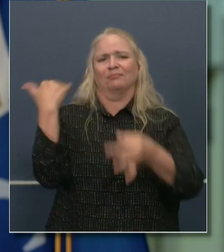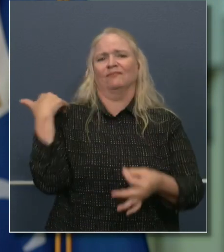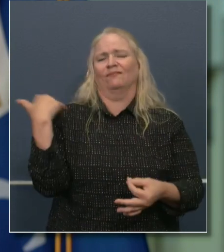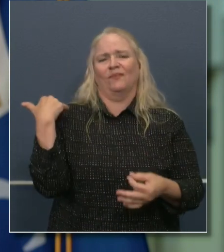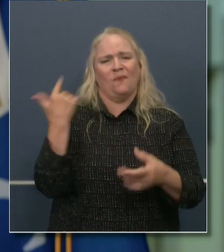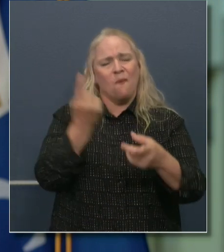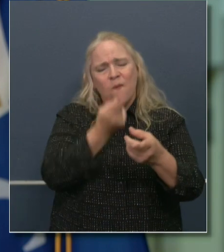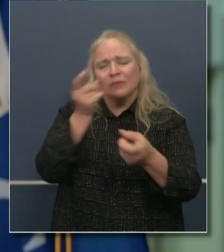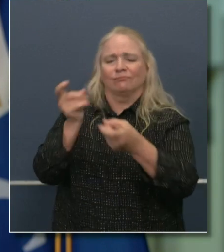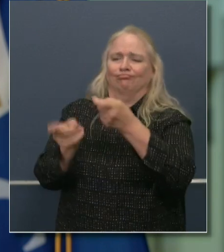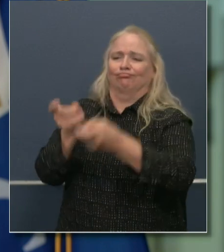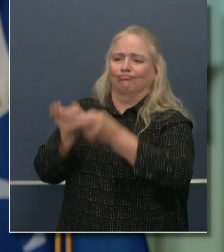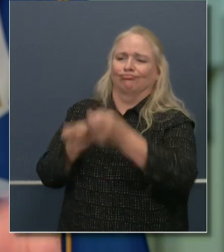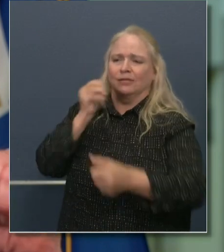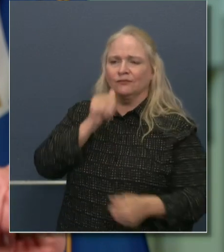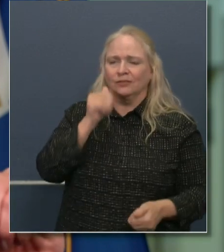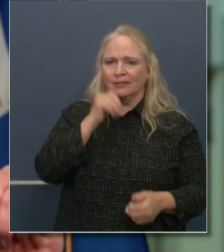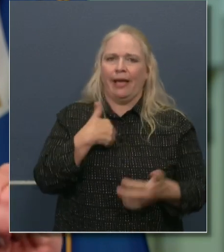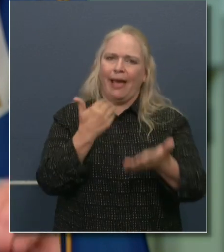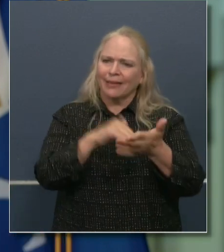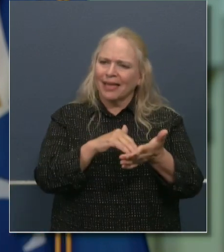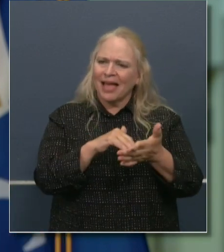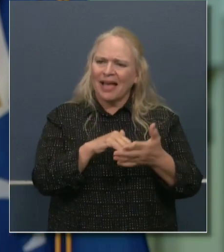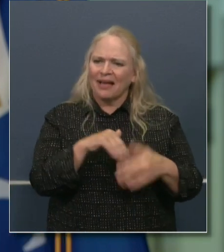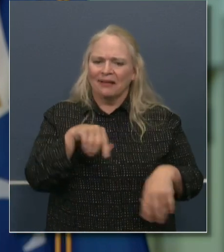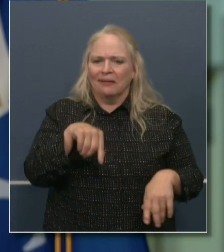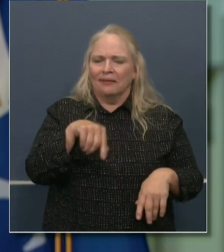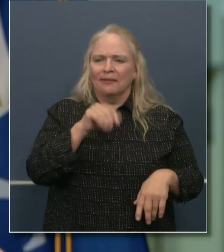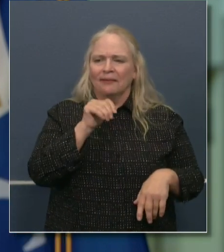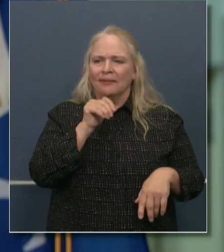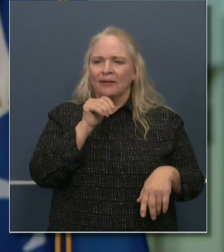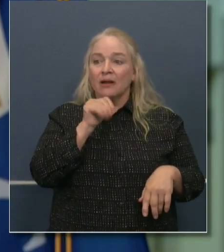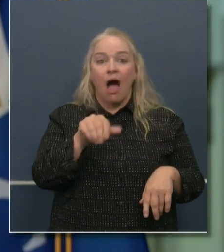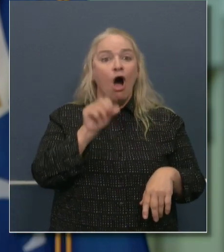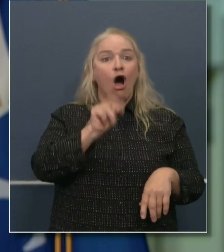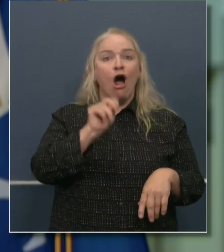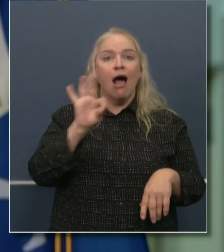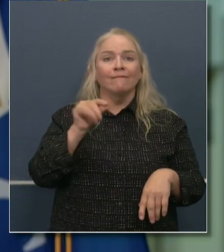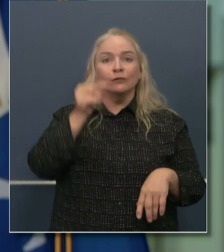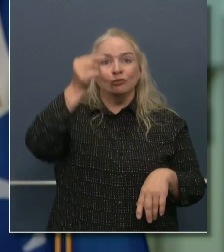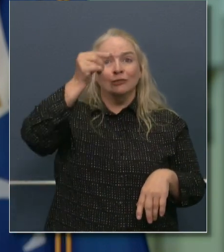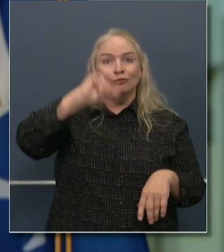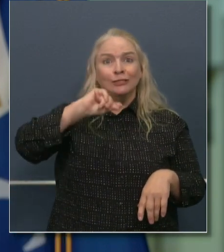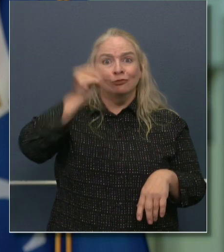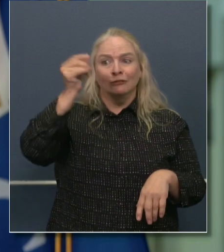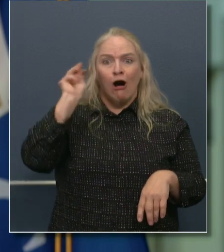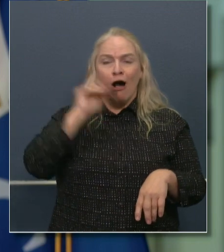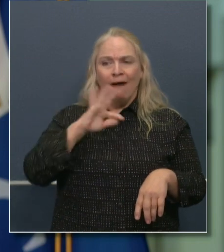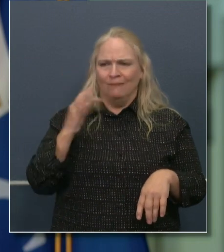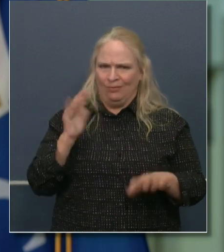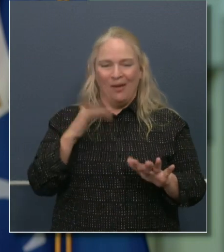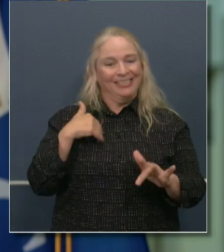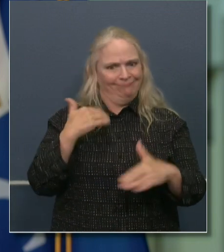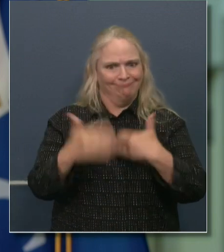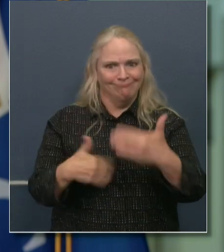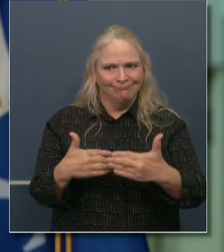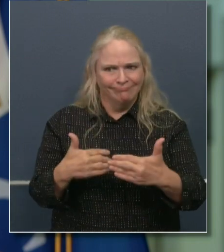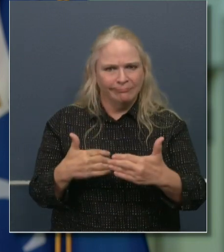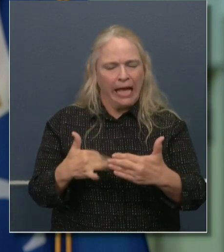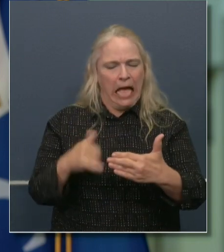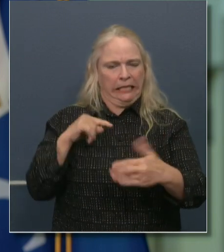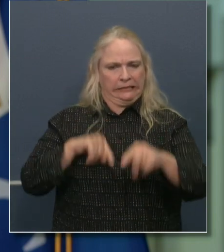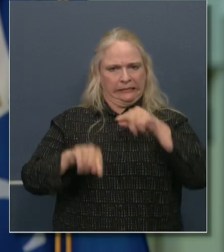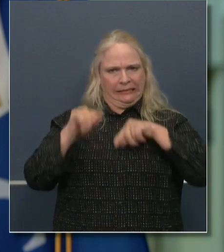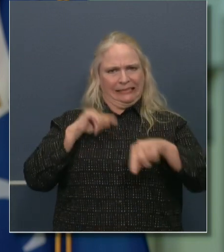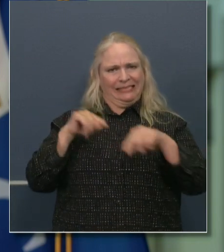it by saying it is not an on and off switch, it's a dimmer switch. And any of you have used a dimmer switch. The dimmer switch goes